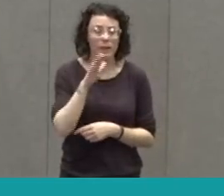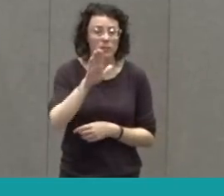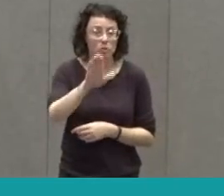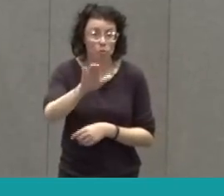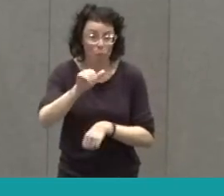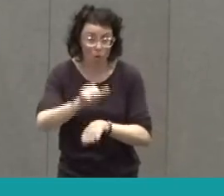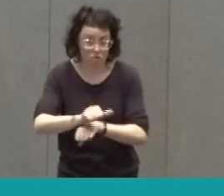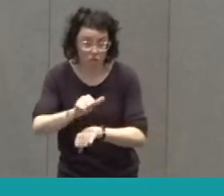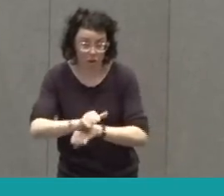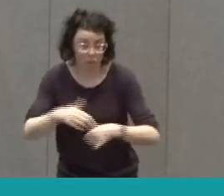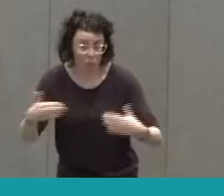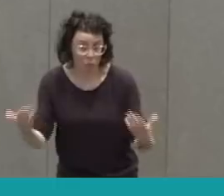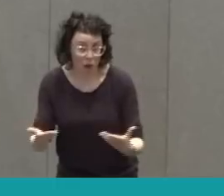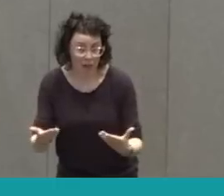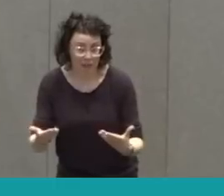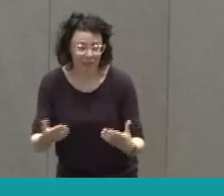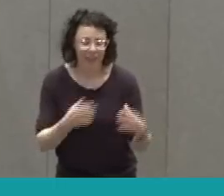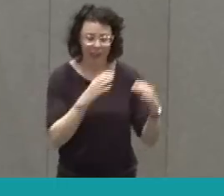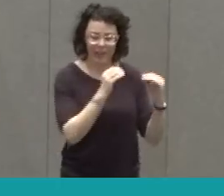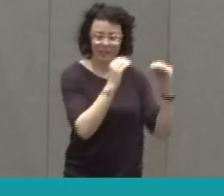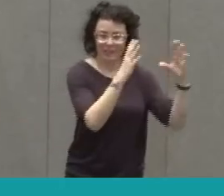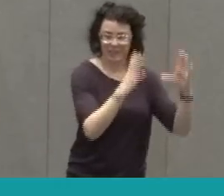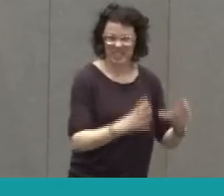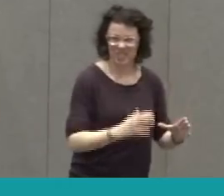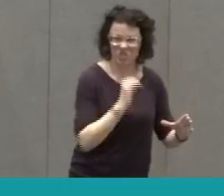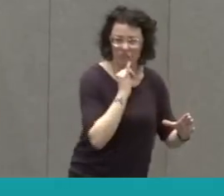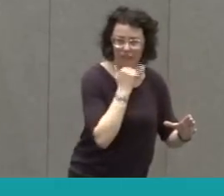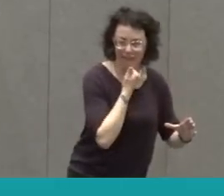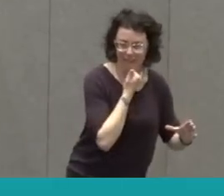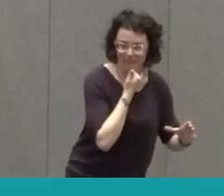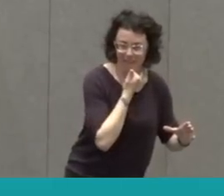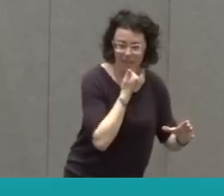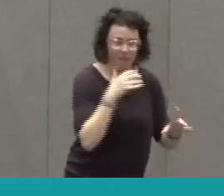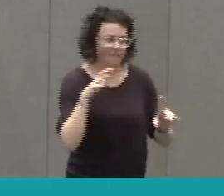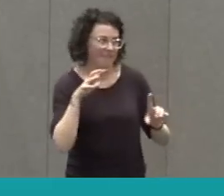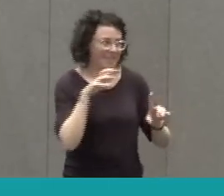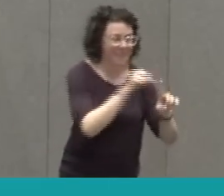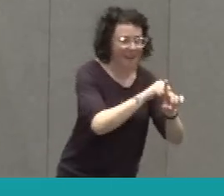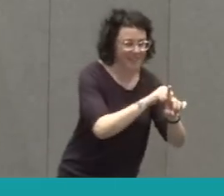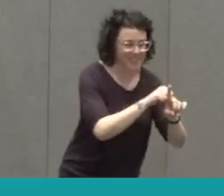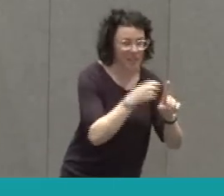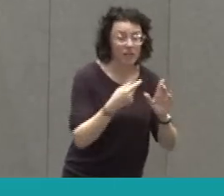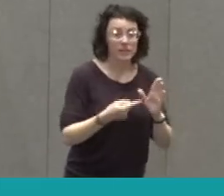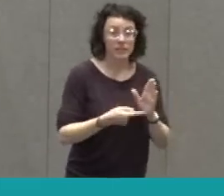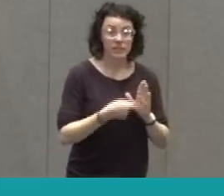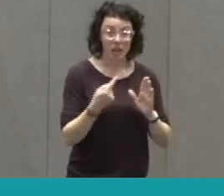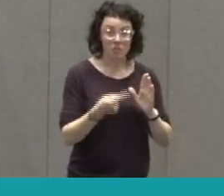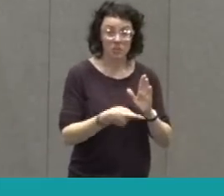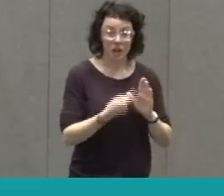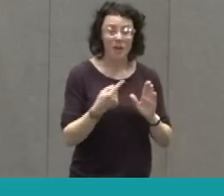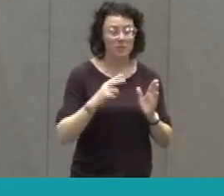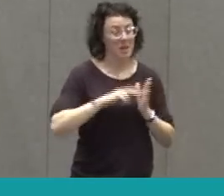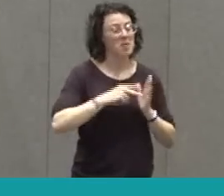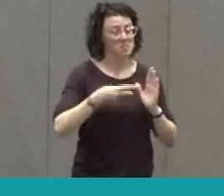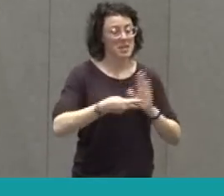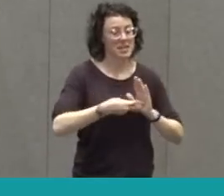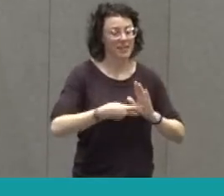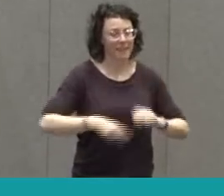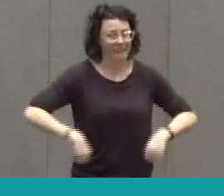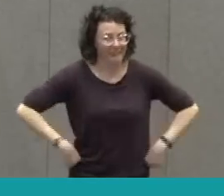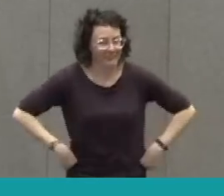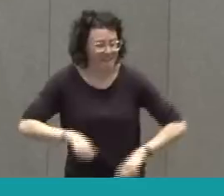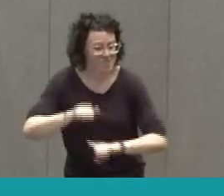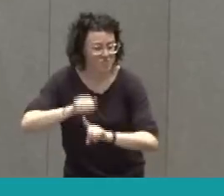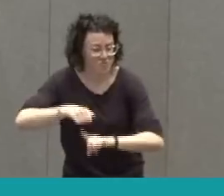teacher's errors, because sometimes they throw them in purposely, and sometimes they throw them in by oops, like I just did.